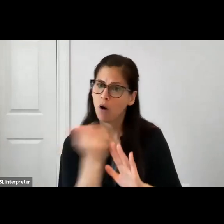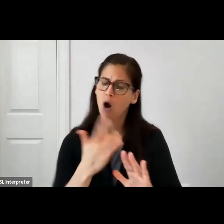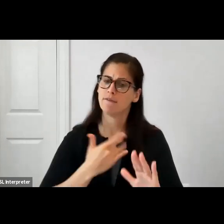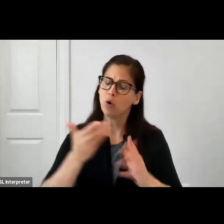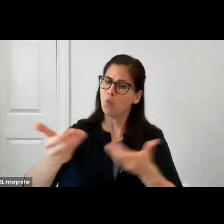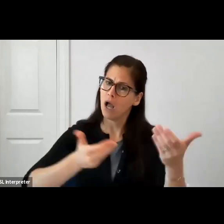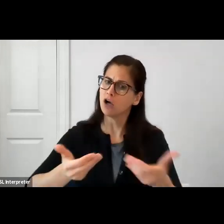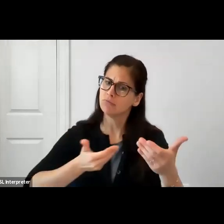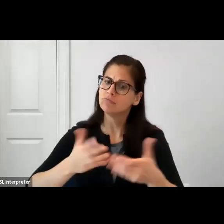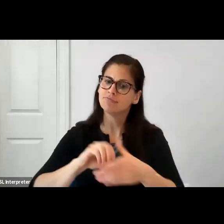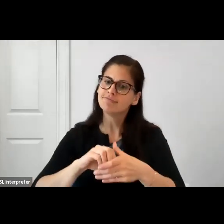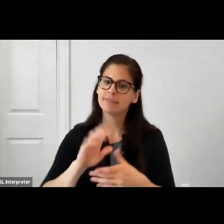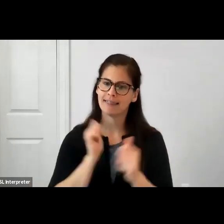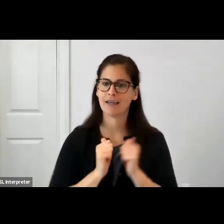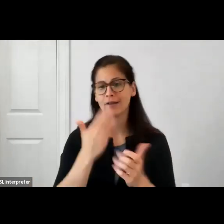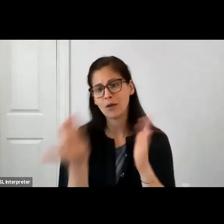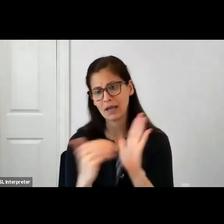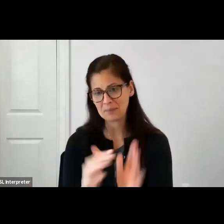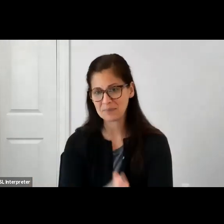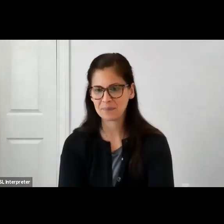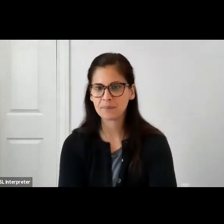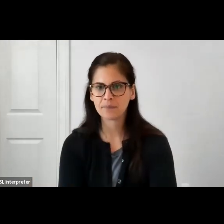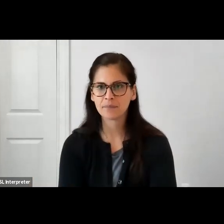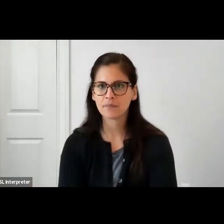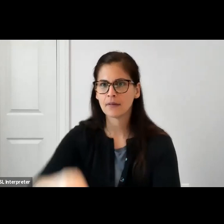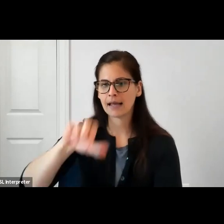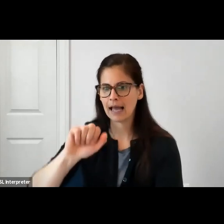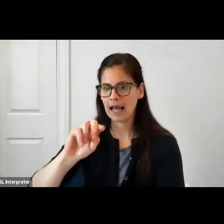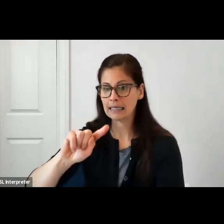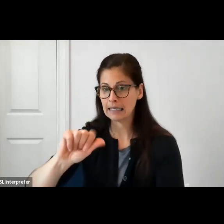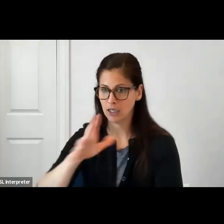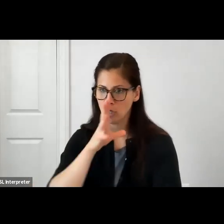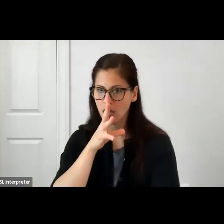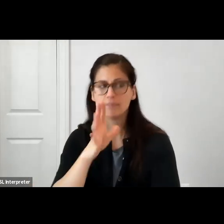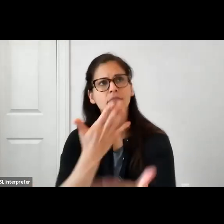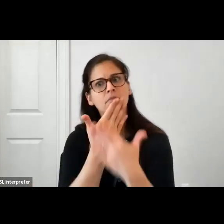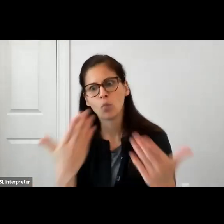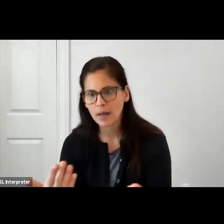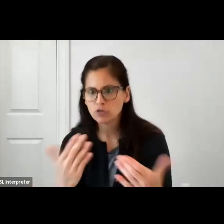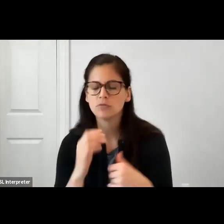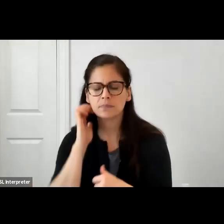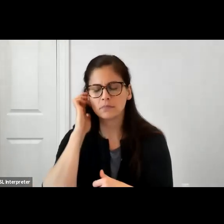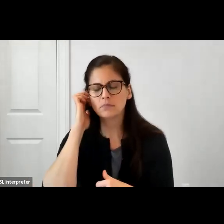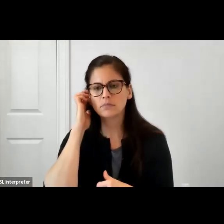in our theaters. Thank you again. Matthew, thank you so much. And